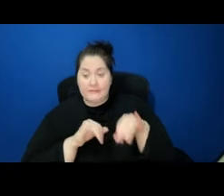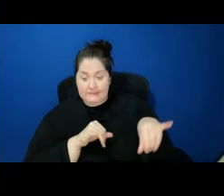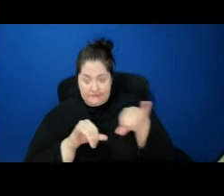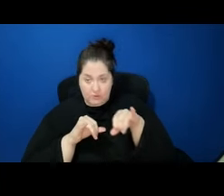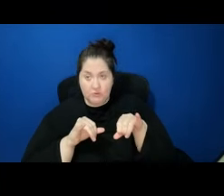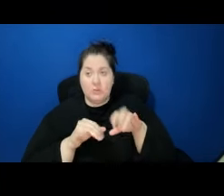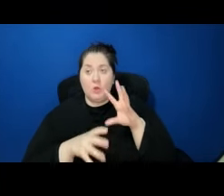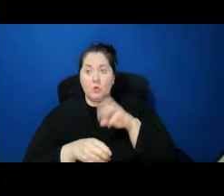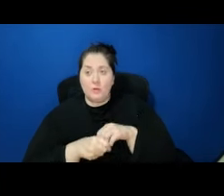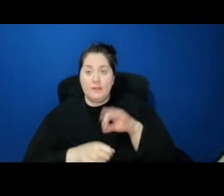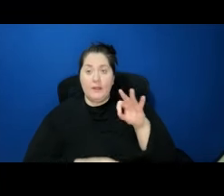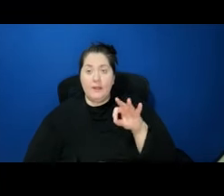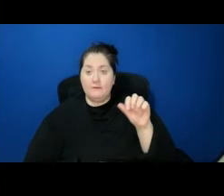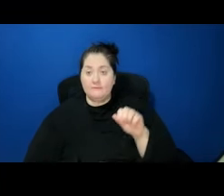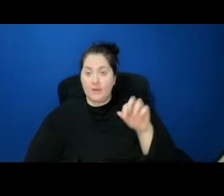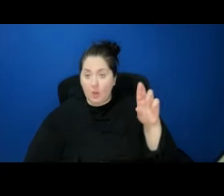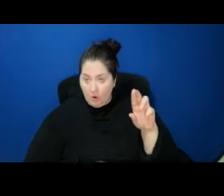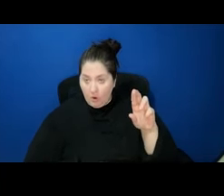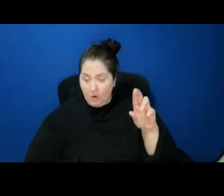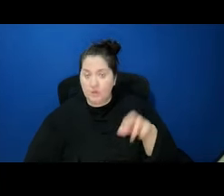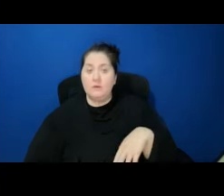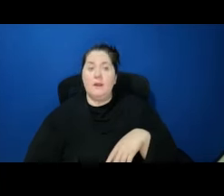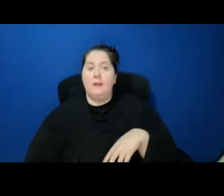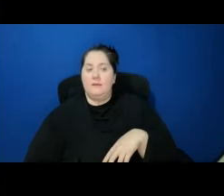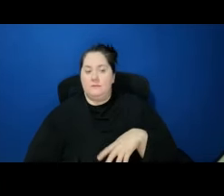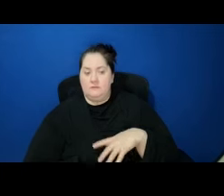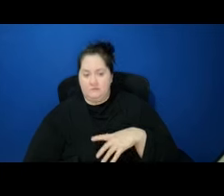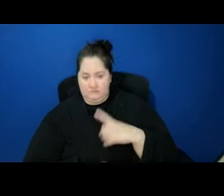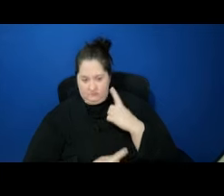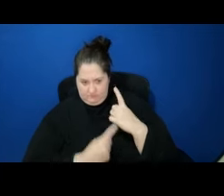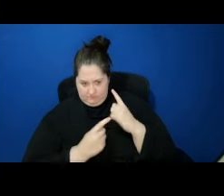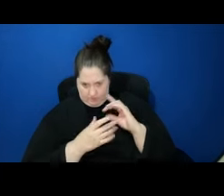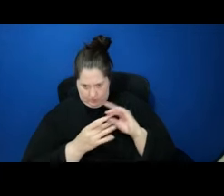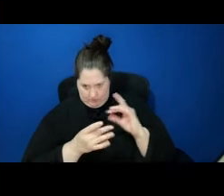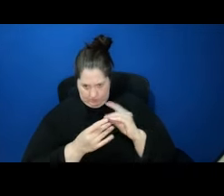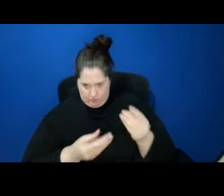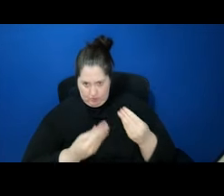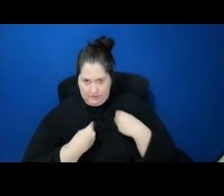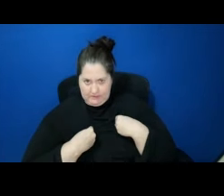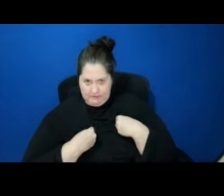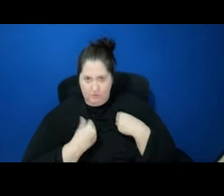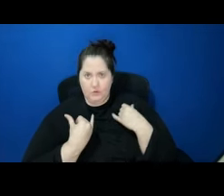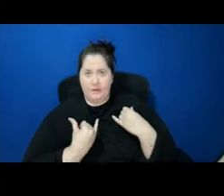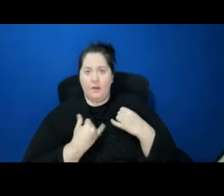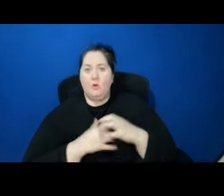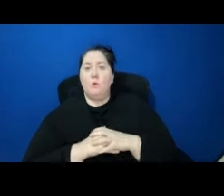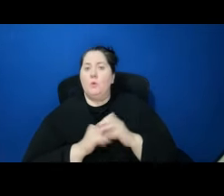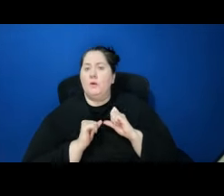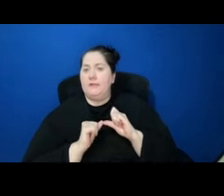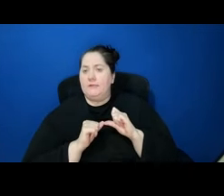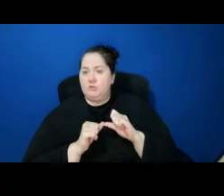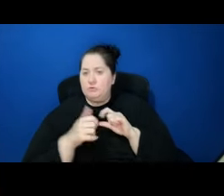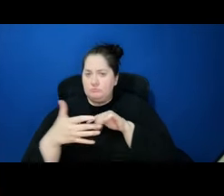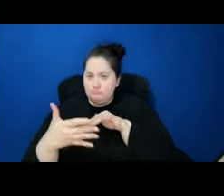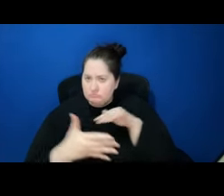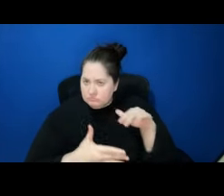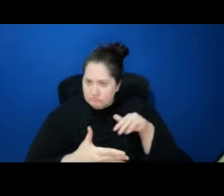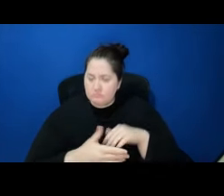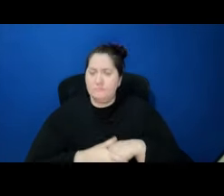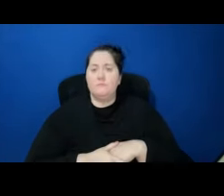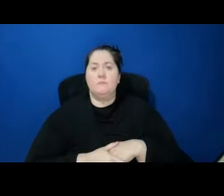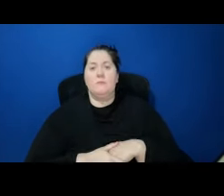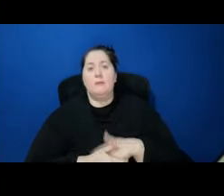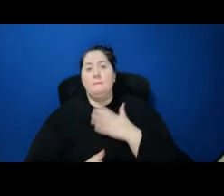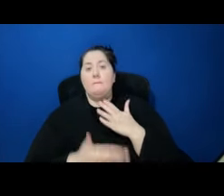including FAR, and considering the comments that we're getting. It's something that we're continuing to study and may very well in